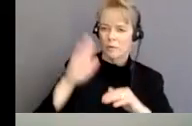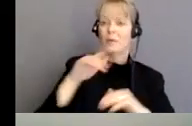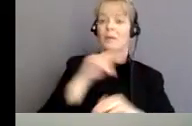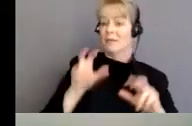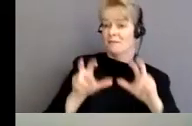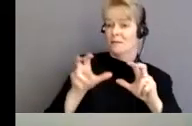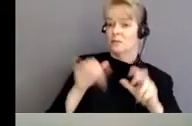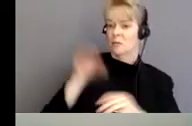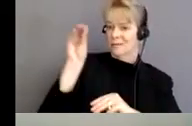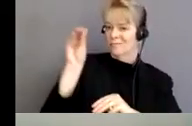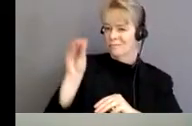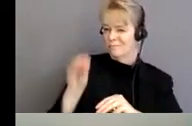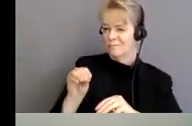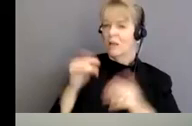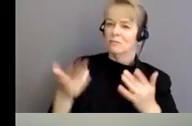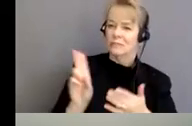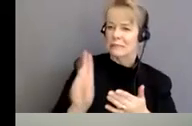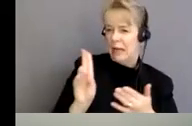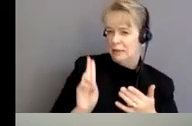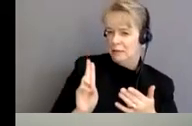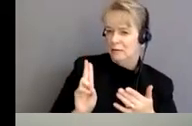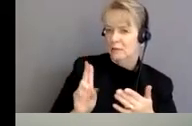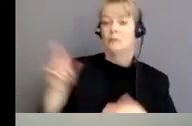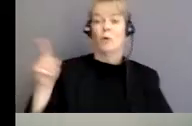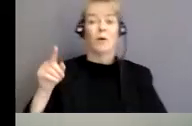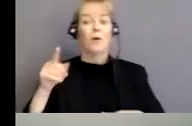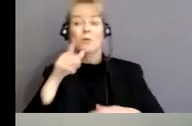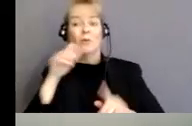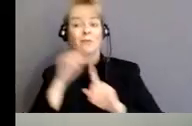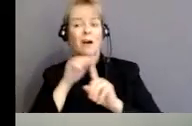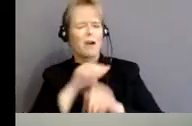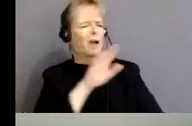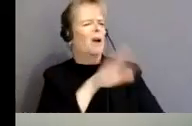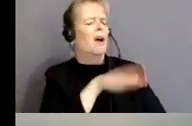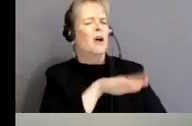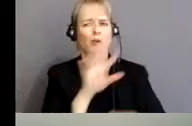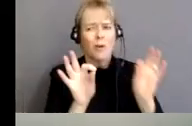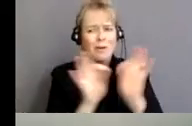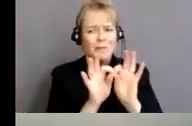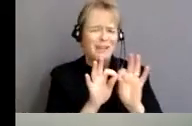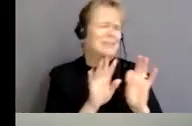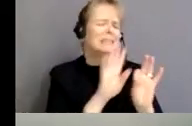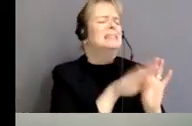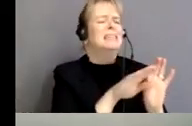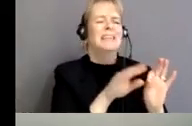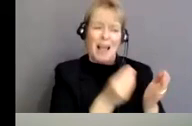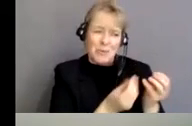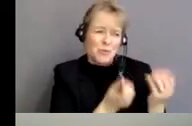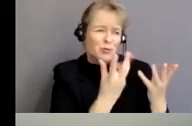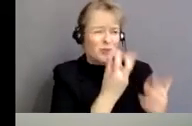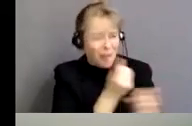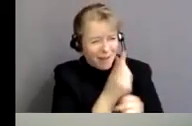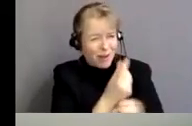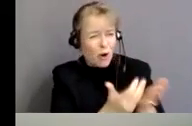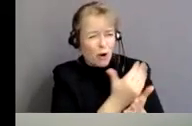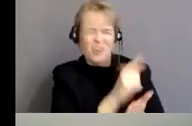signs. And often the fraudsters will ask investors to fudge the numbers a little bit so that they can make this work. Or